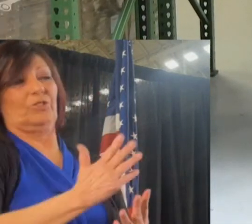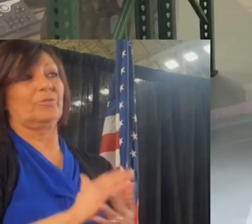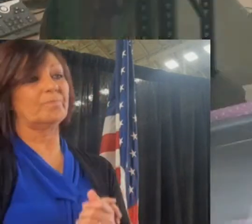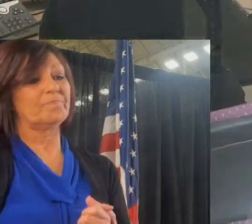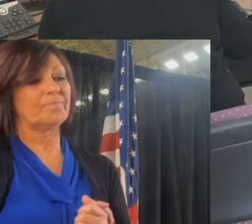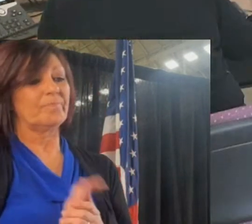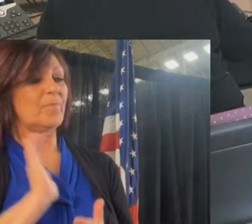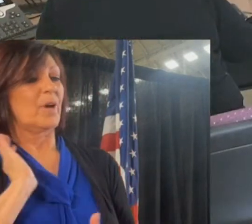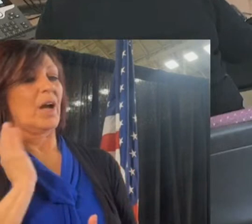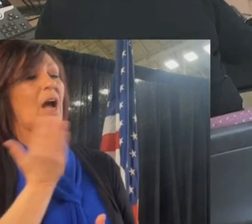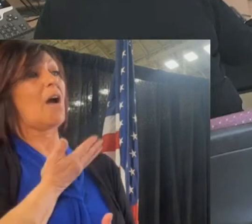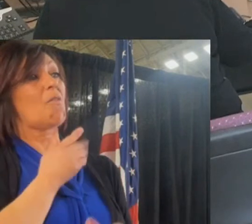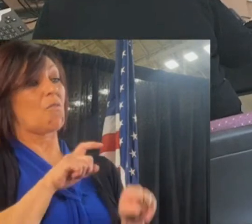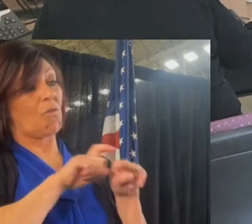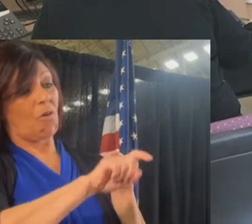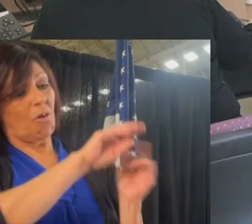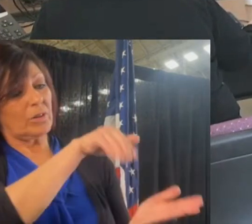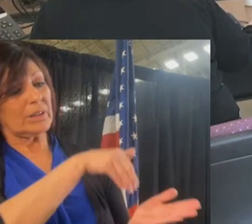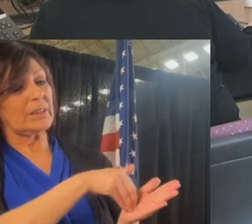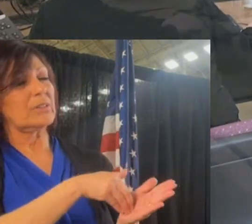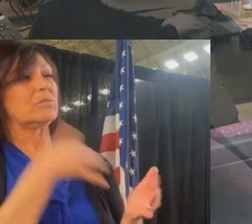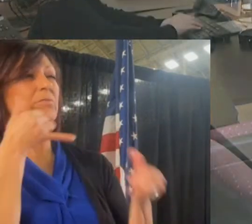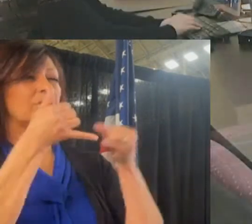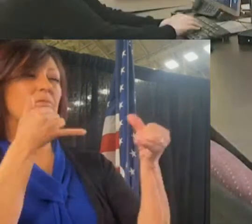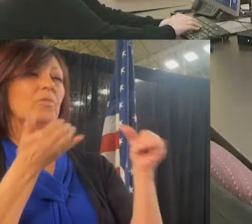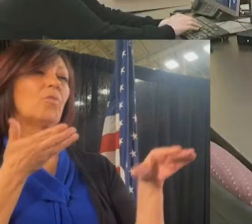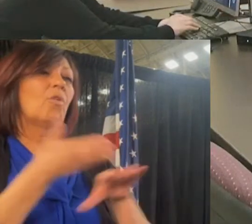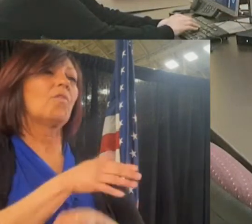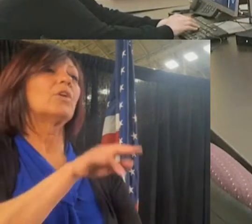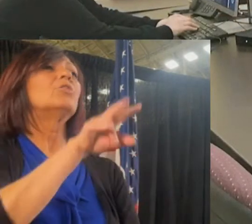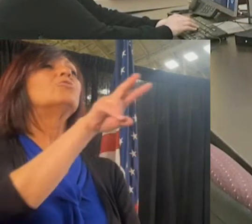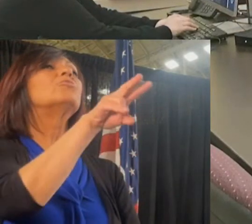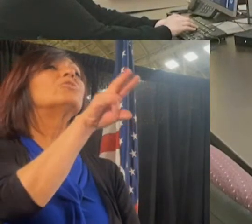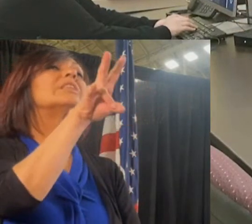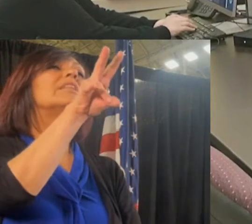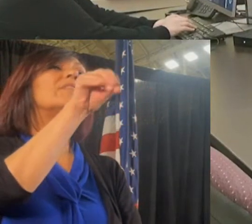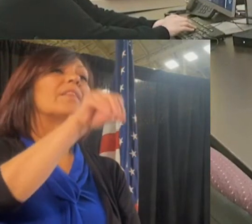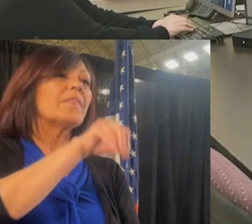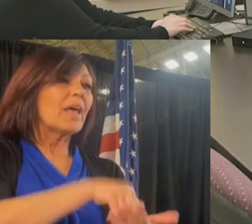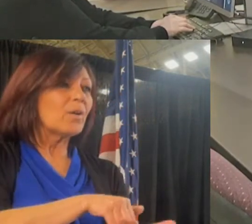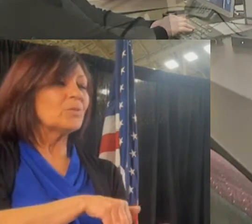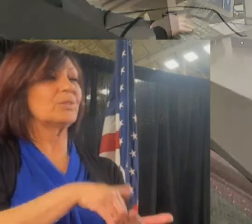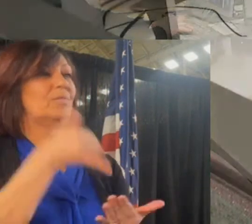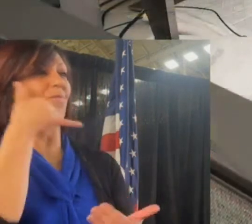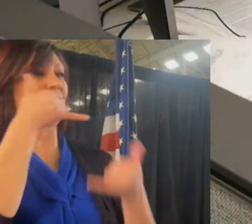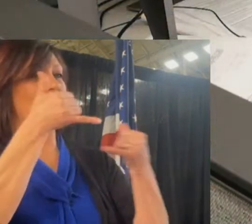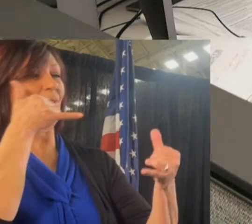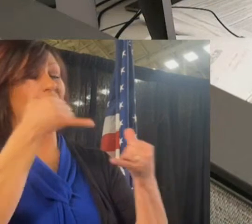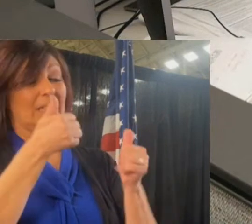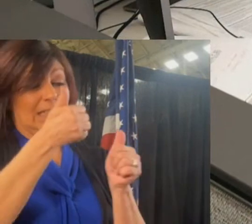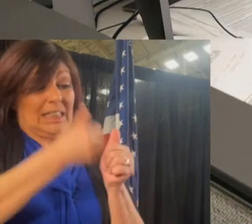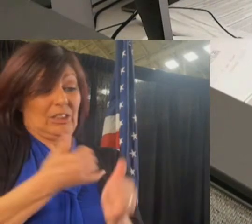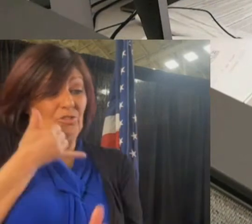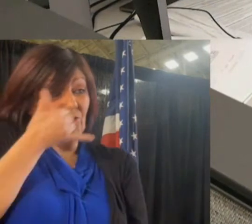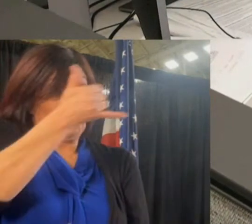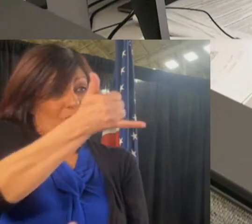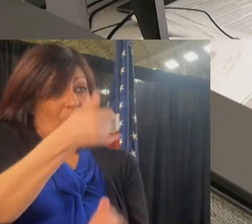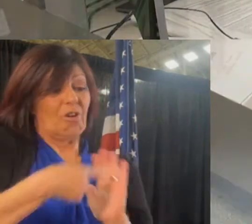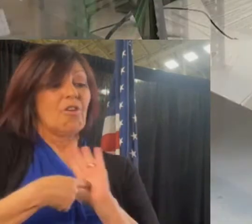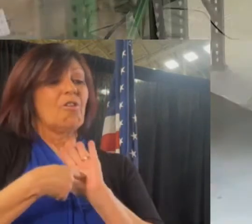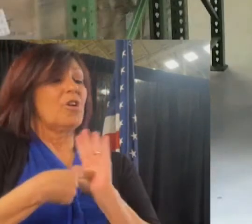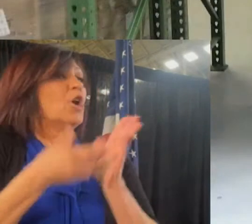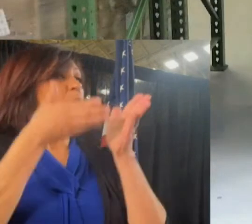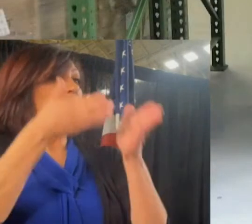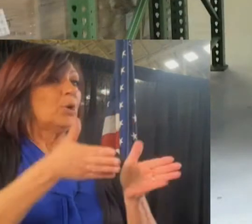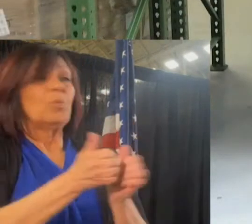information. Our call center fielded over 270,000 phone calls, each call representing a person